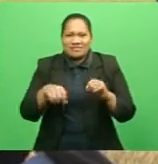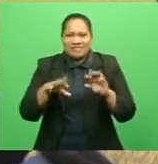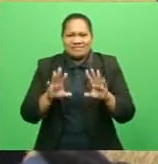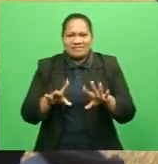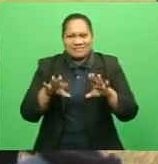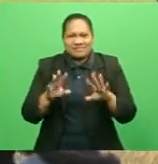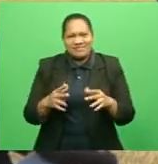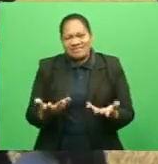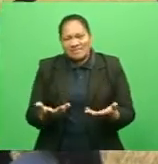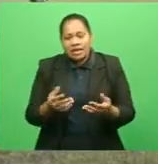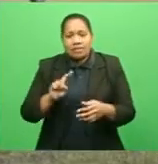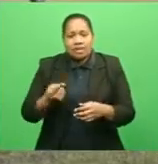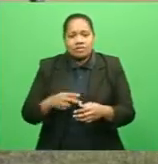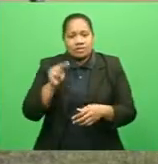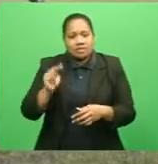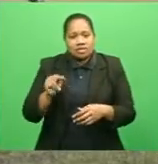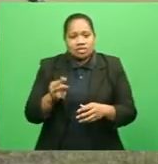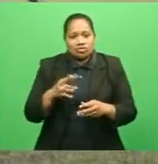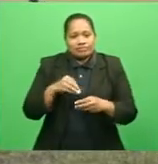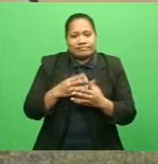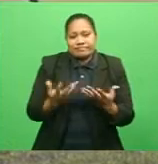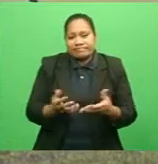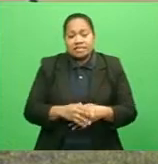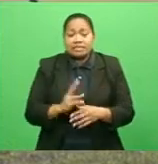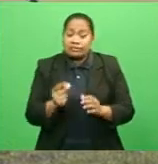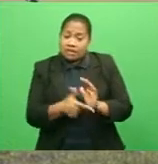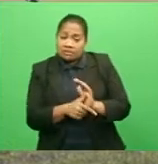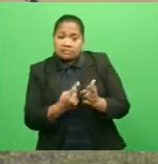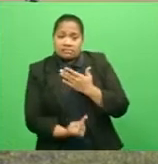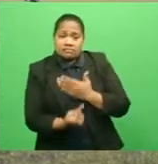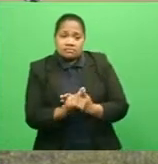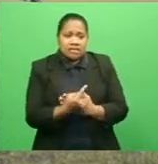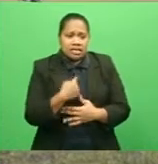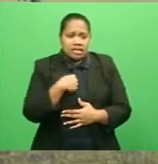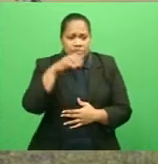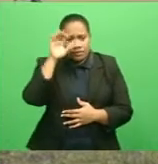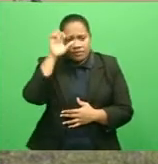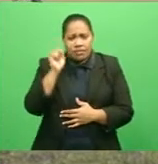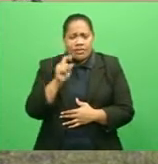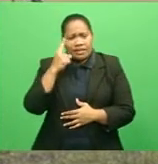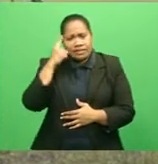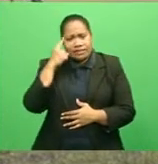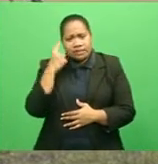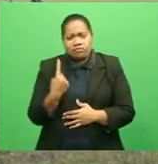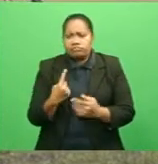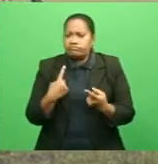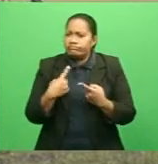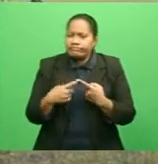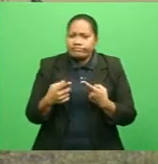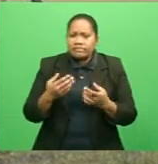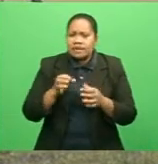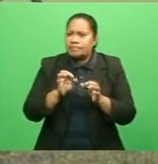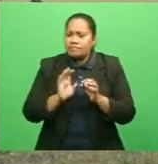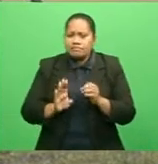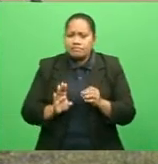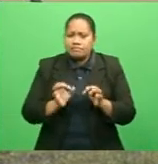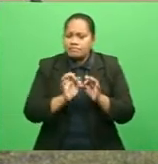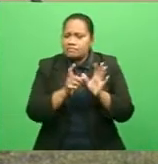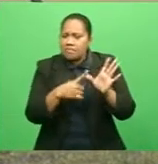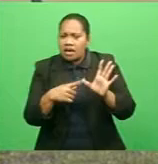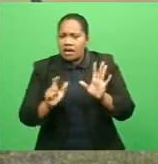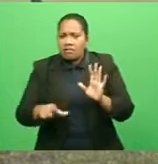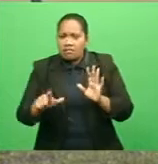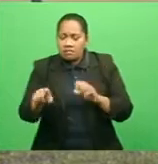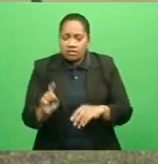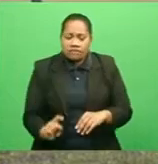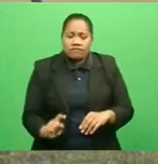it. Sometimes it does. I remember, I think, one of the finals between Bay and Lambasa 2 or 3 years ago. The first goal